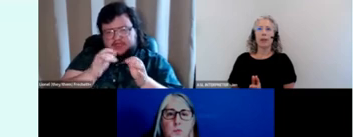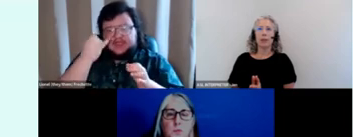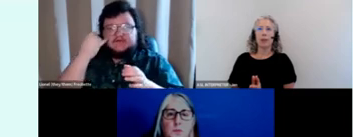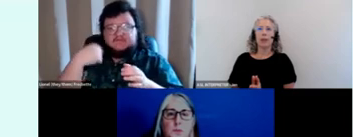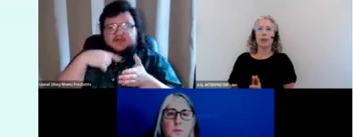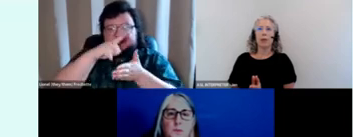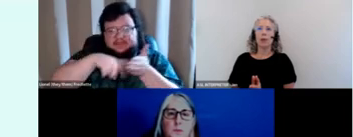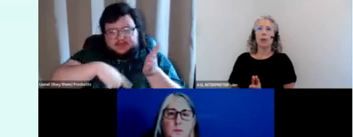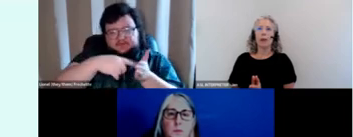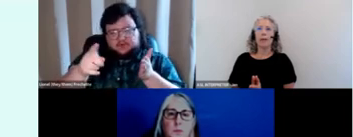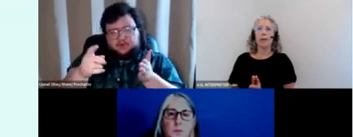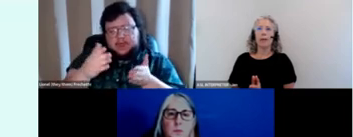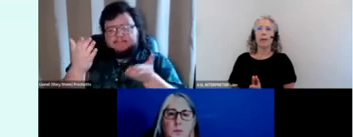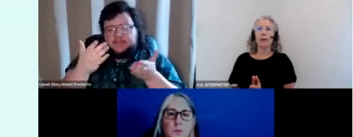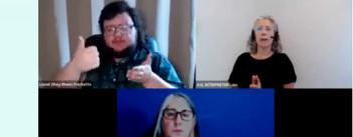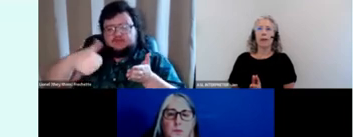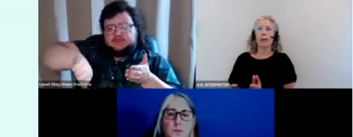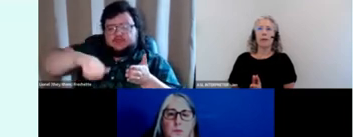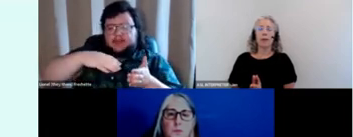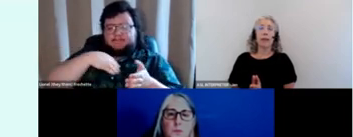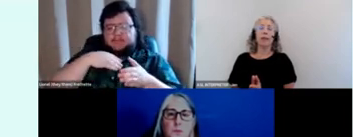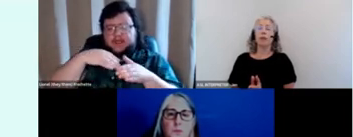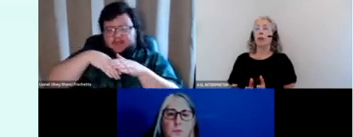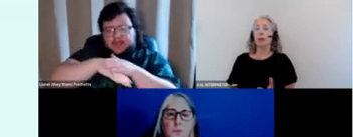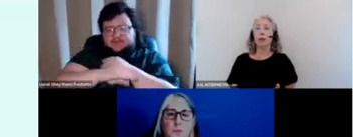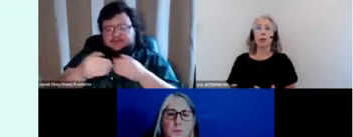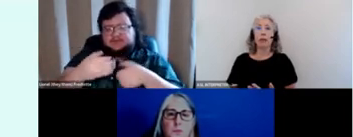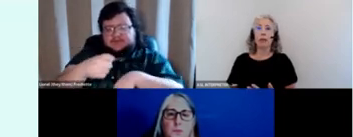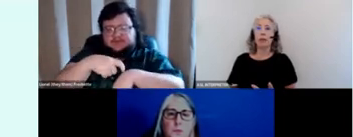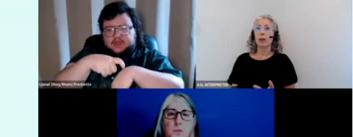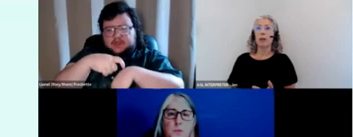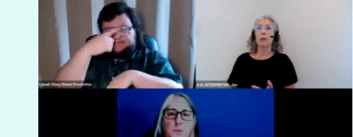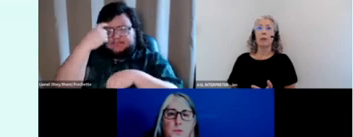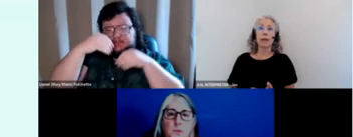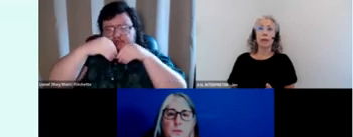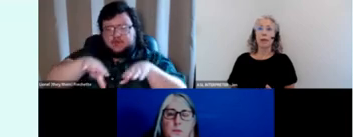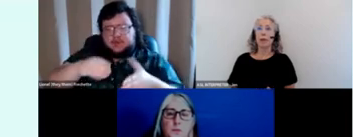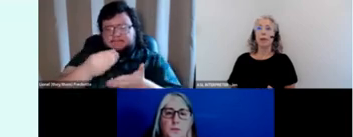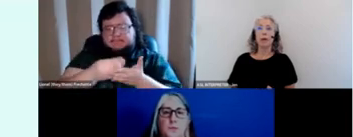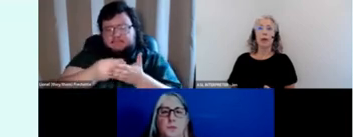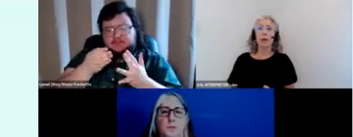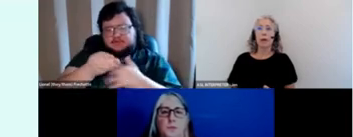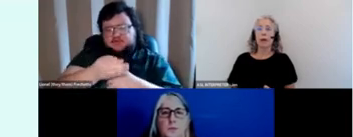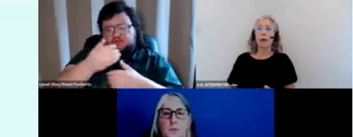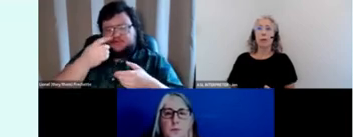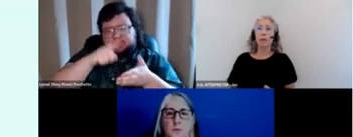the interpreter, or if the interpreter turns down a job or cancels